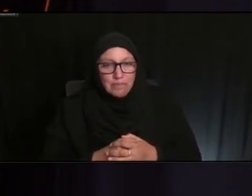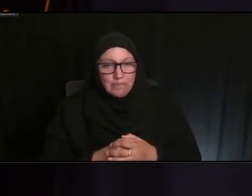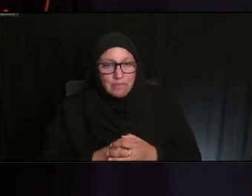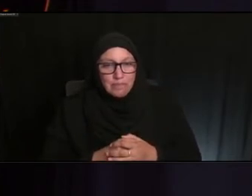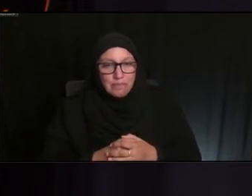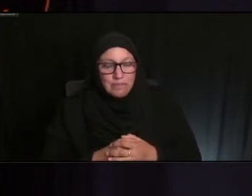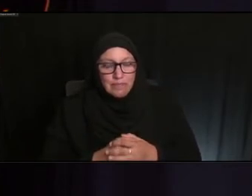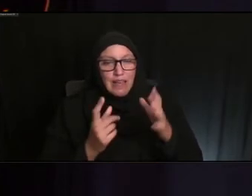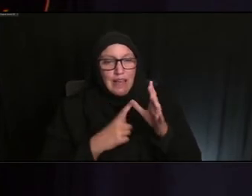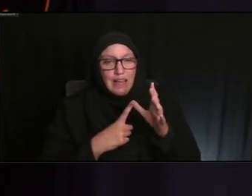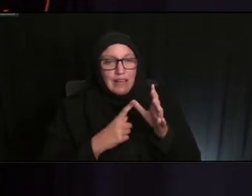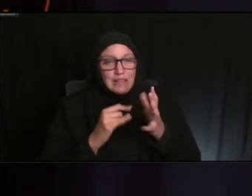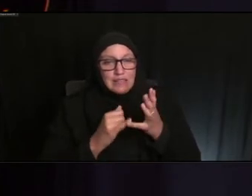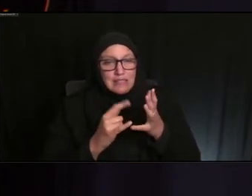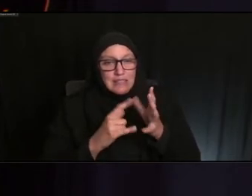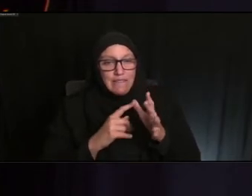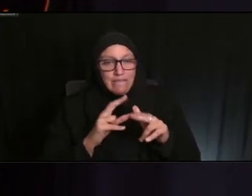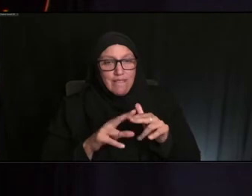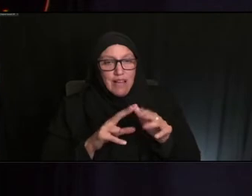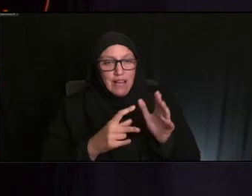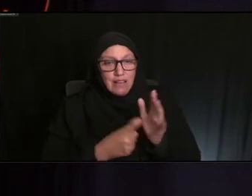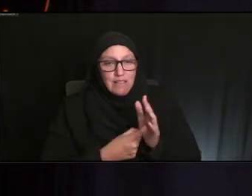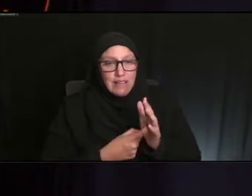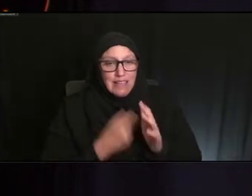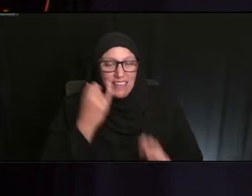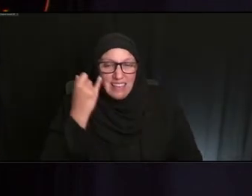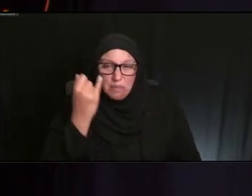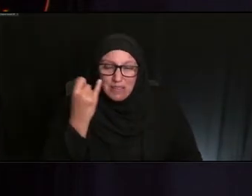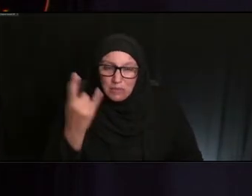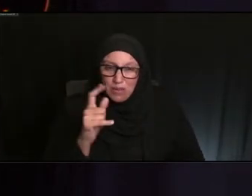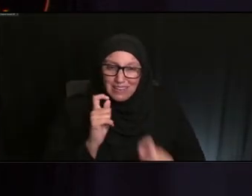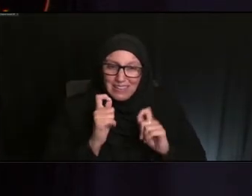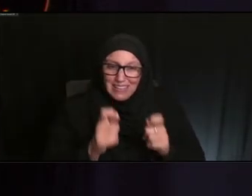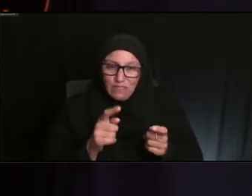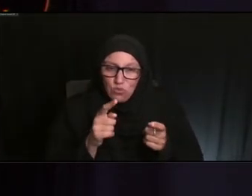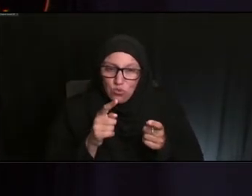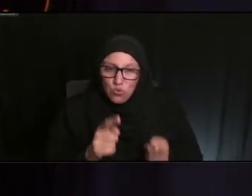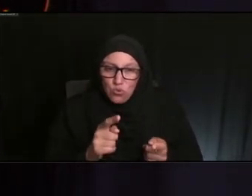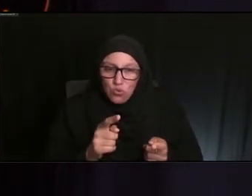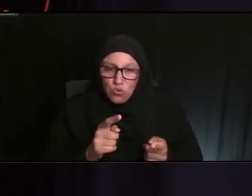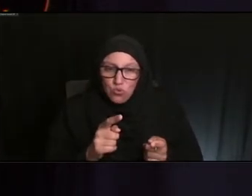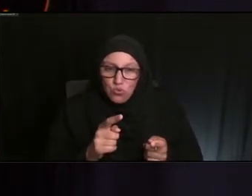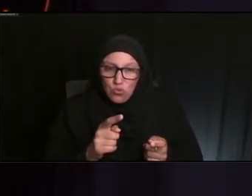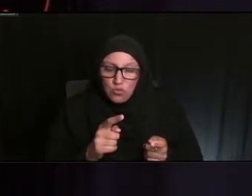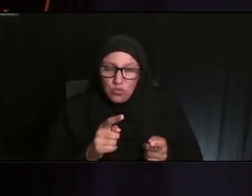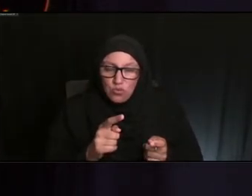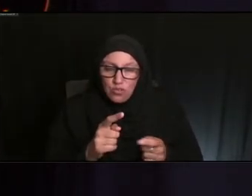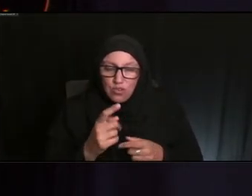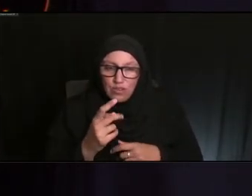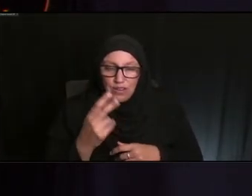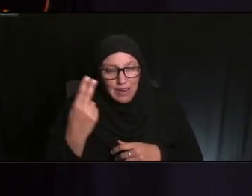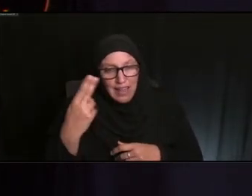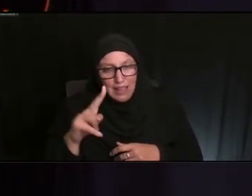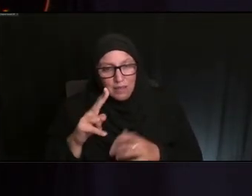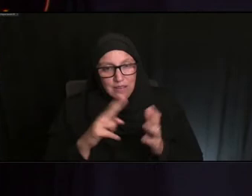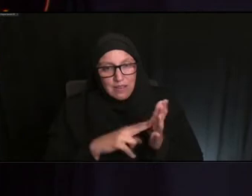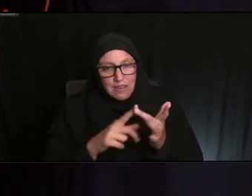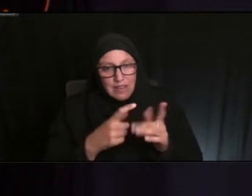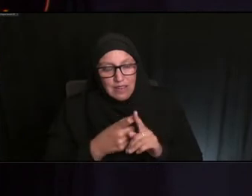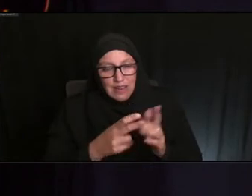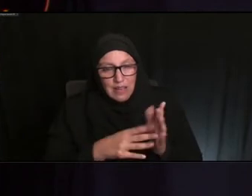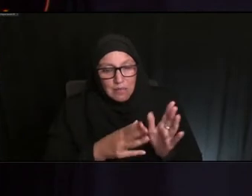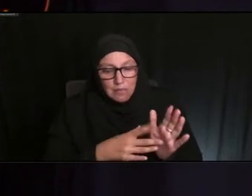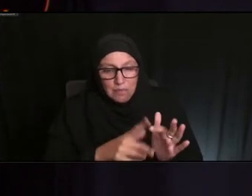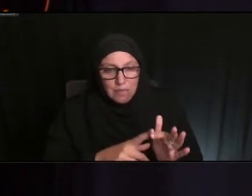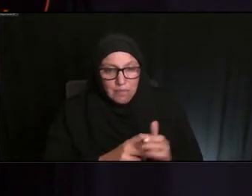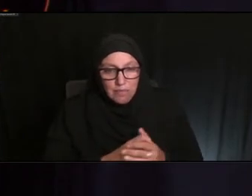As-Saffah. Imagine that was your moniker. As-Saffah means the bloodthirsty. That was his nickname. They'd call